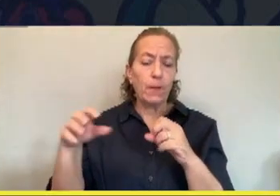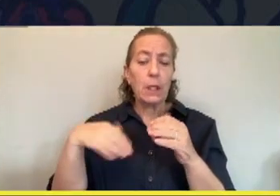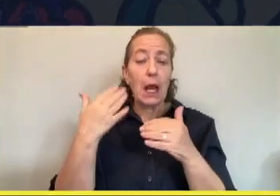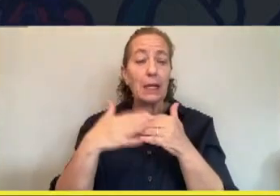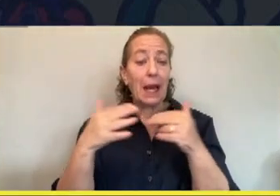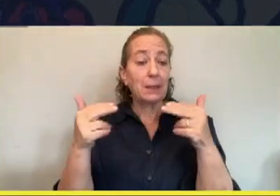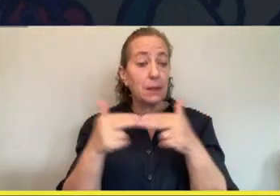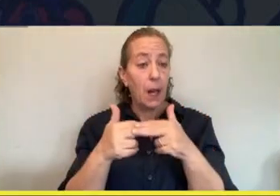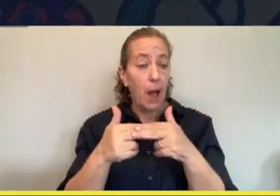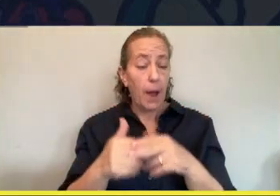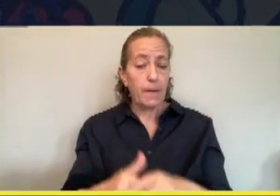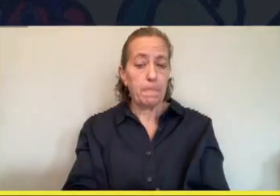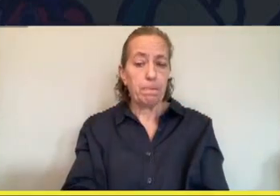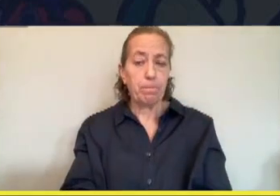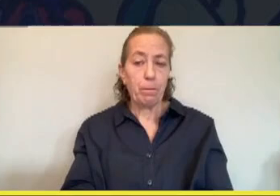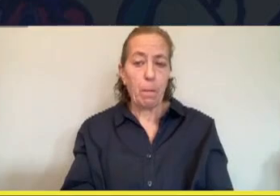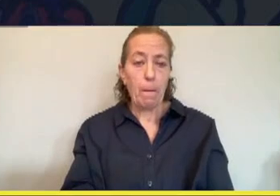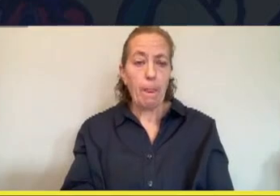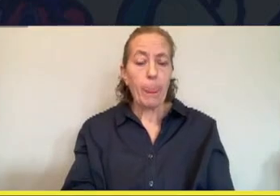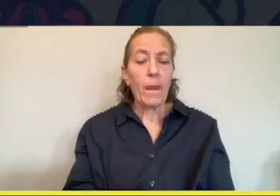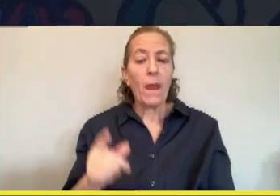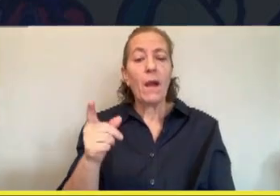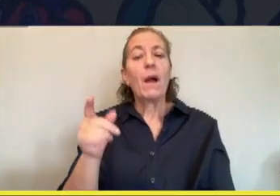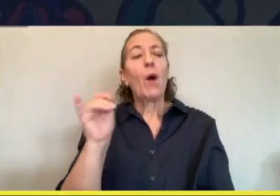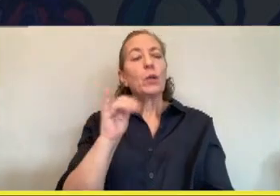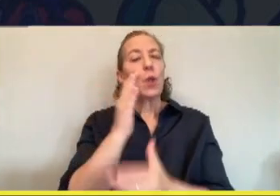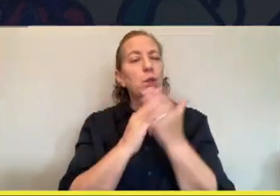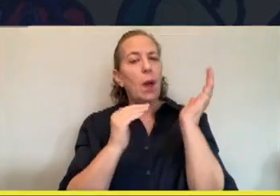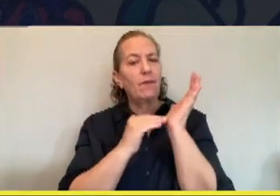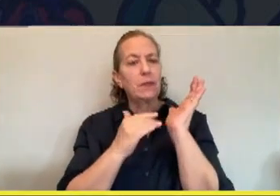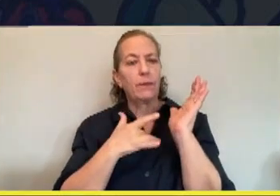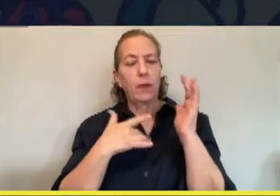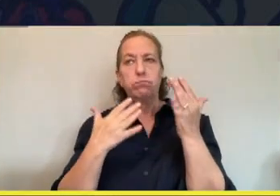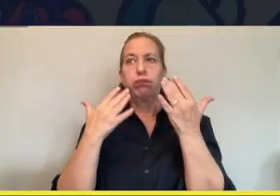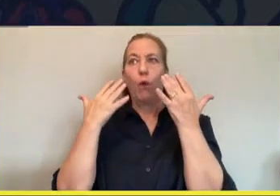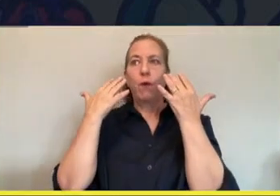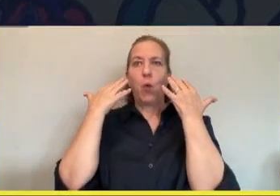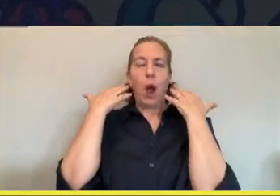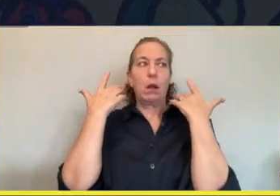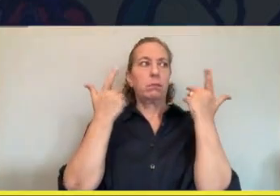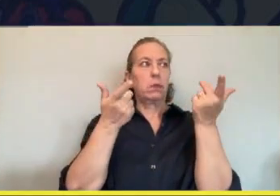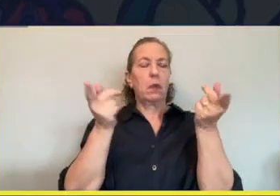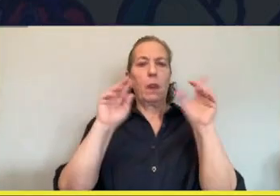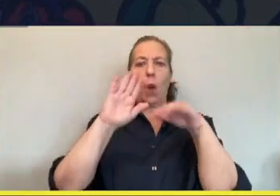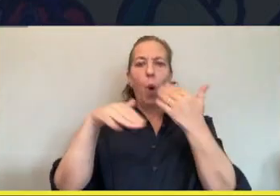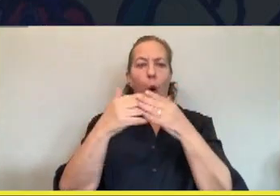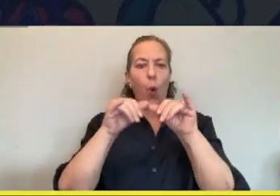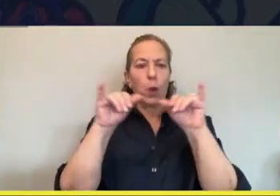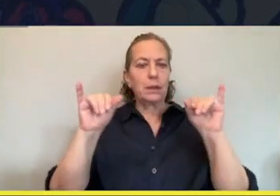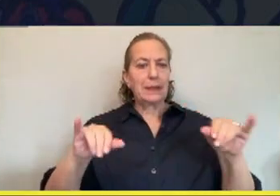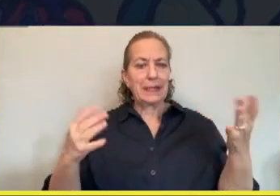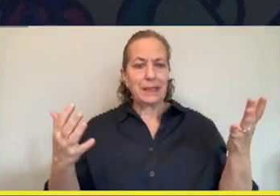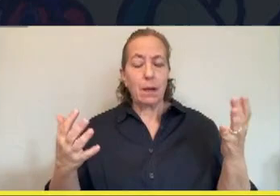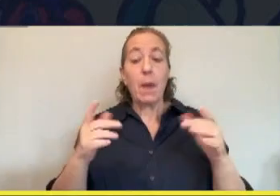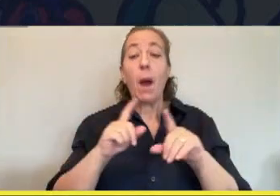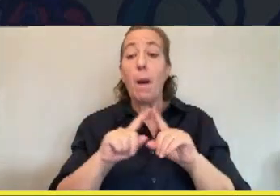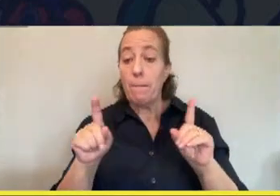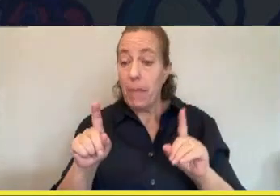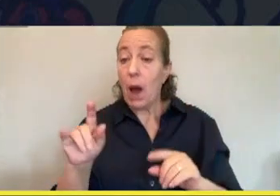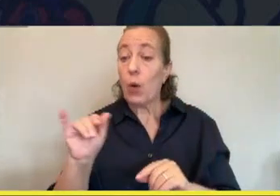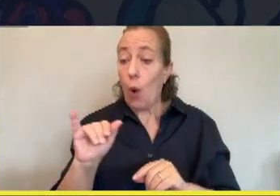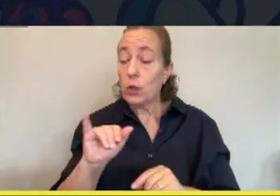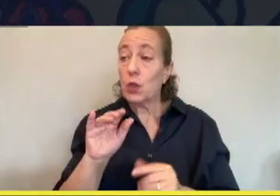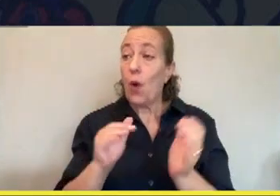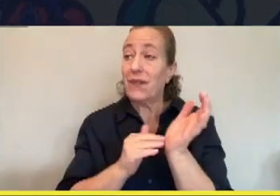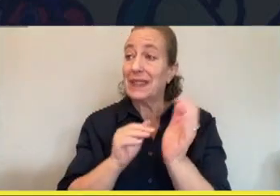Additionally, some physicians were overwhelmed, just demonstrating the problems with our healthcare system. But nevertheless, our findings suggest that physician attitudes and